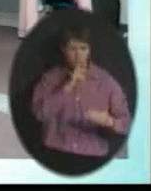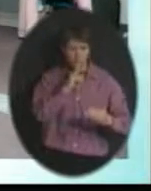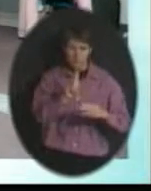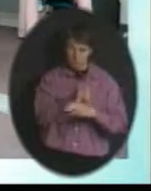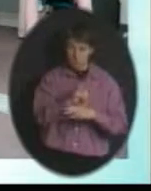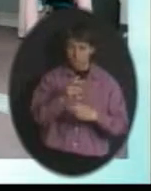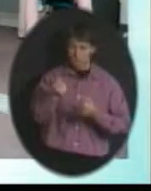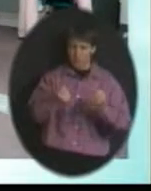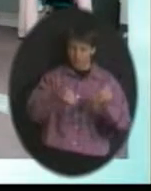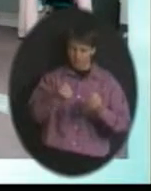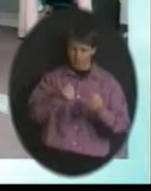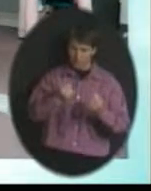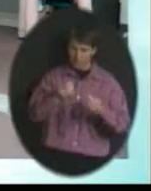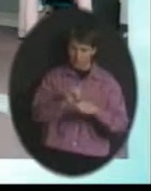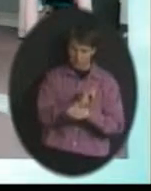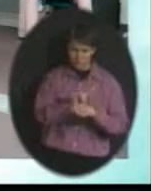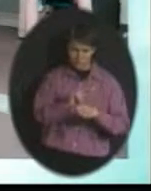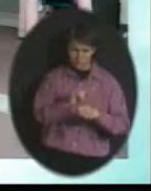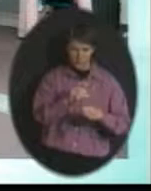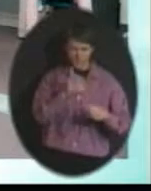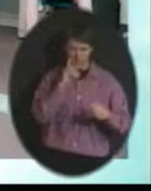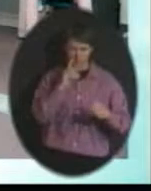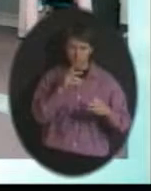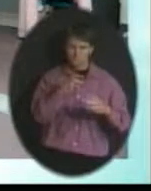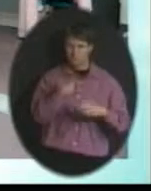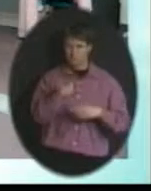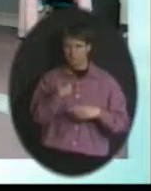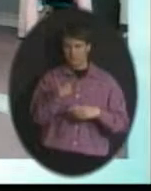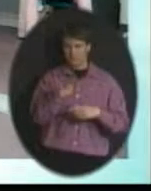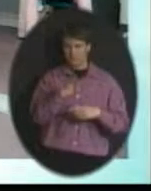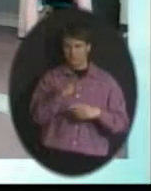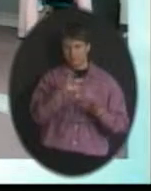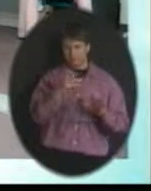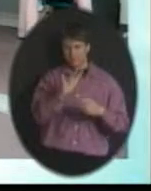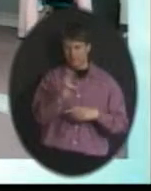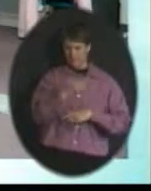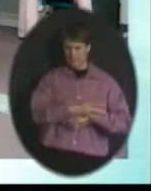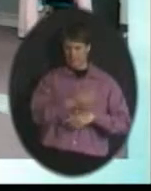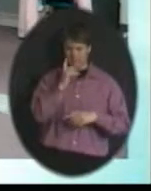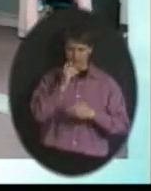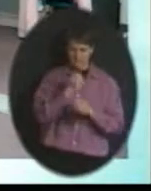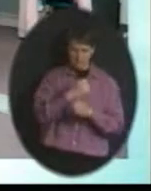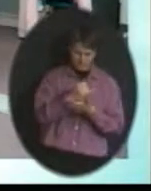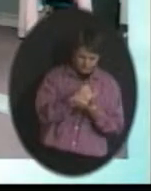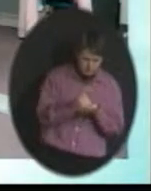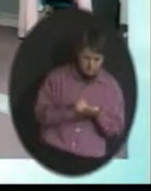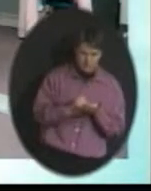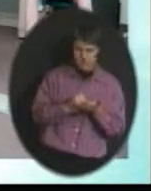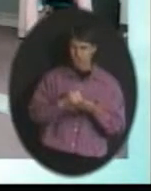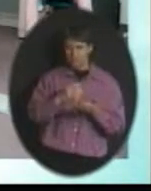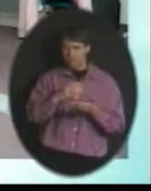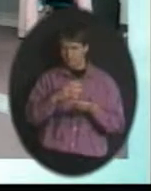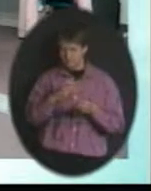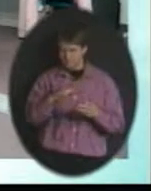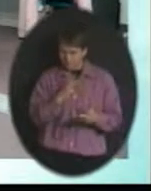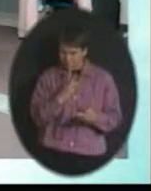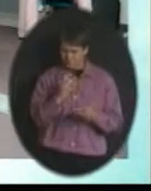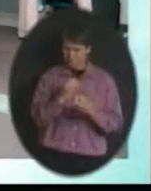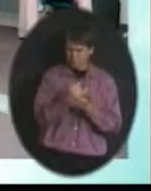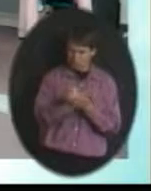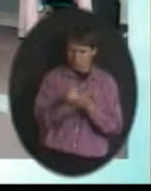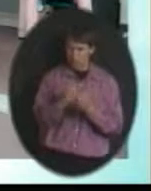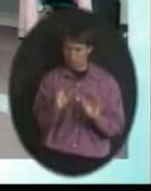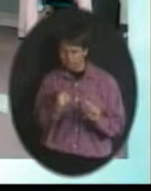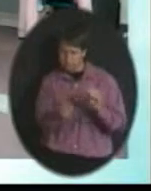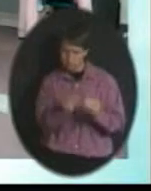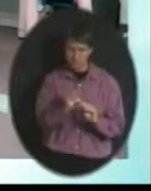industry. Instead of taking 7 years, they just dwindle it down to 7 days. They go through and make thumbnail sketches, rough sketches, finished drawings, and then they actually get to